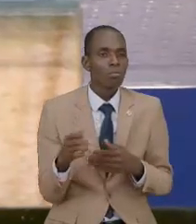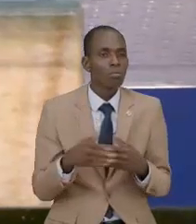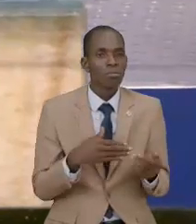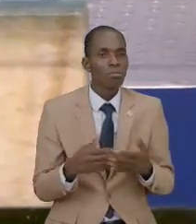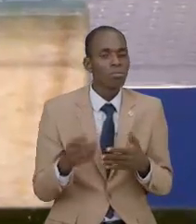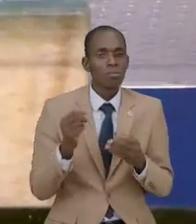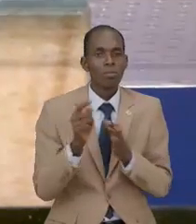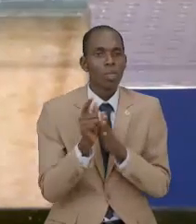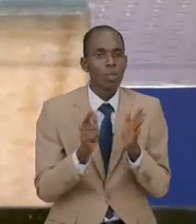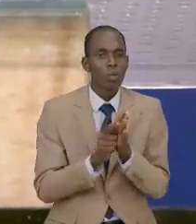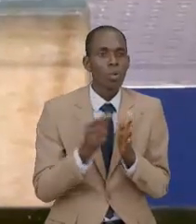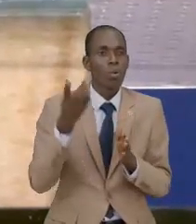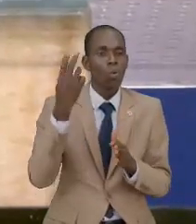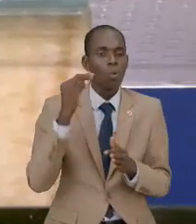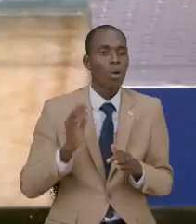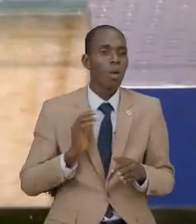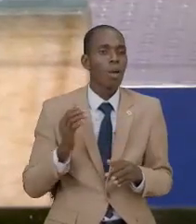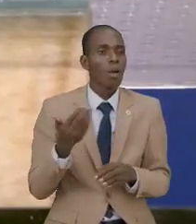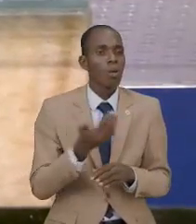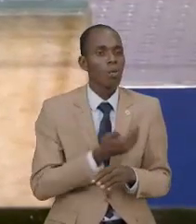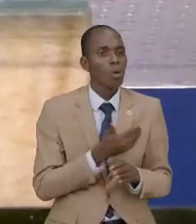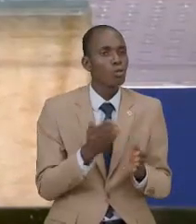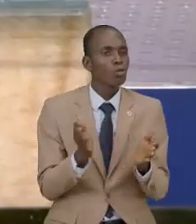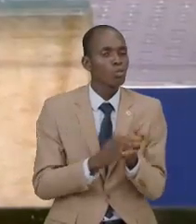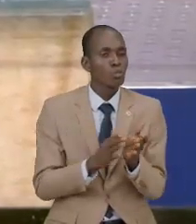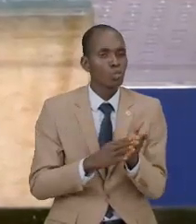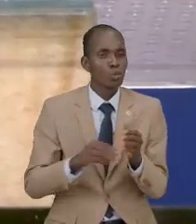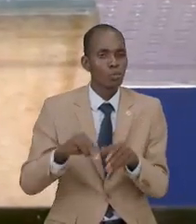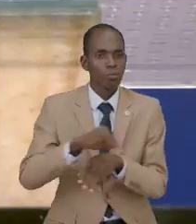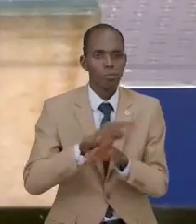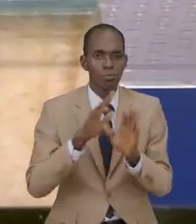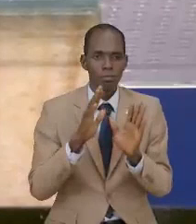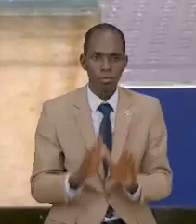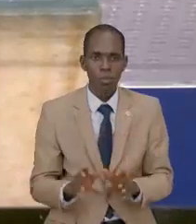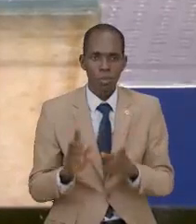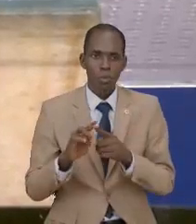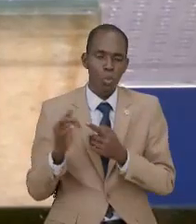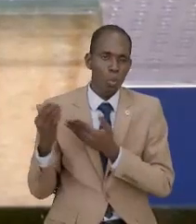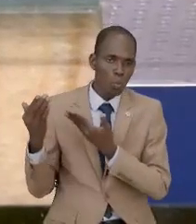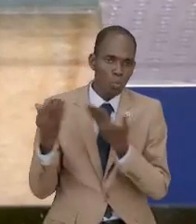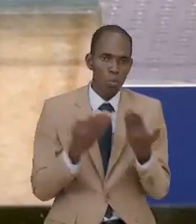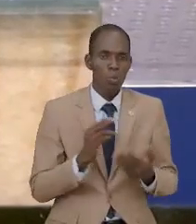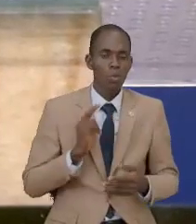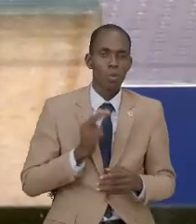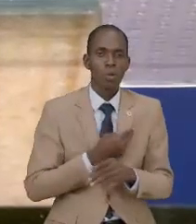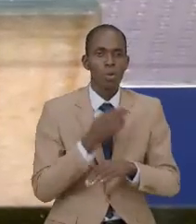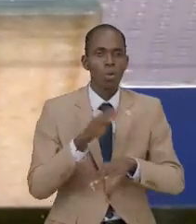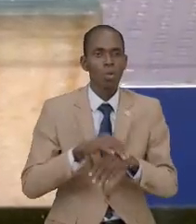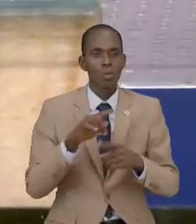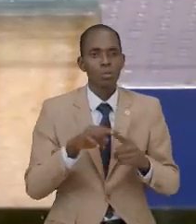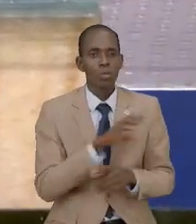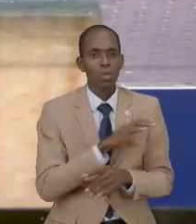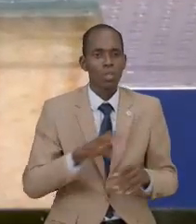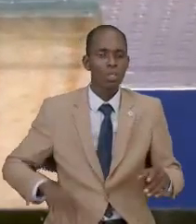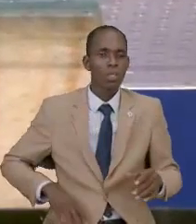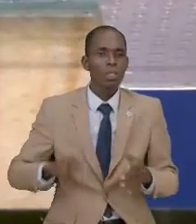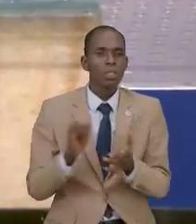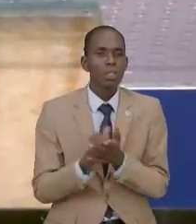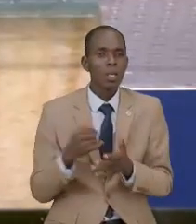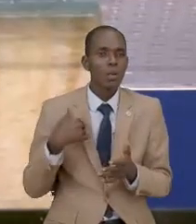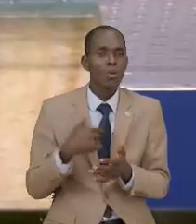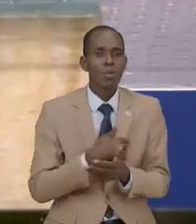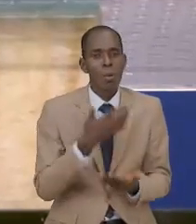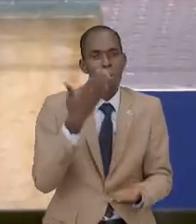was our schoolmaster to bring us unto Christ, that we might